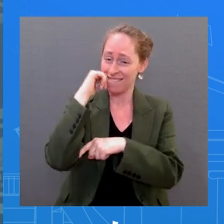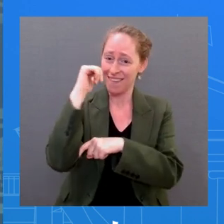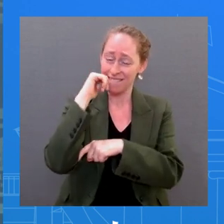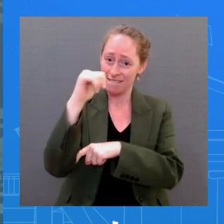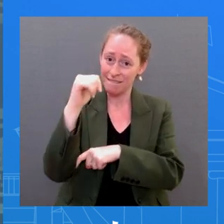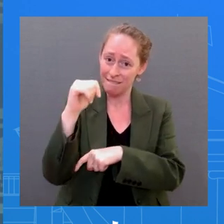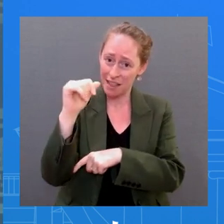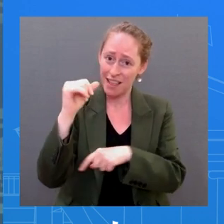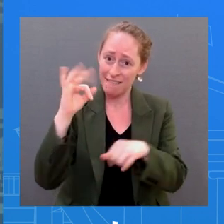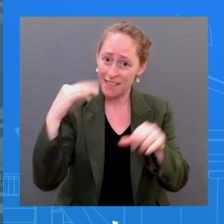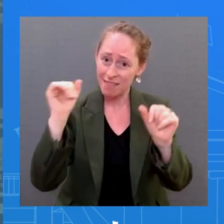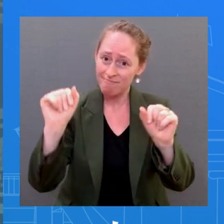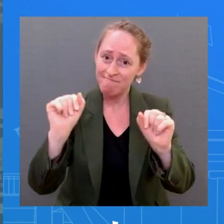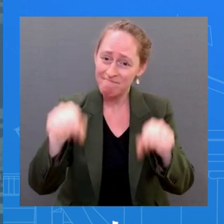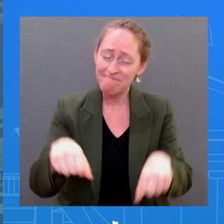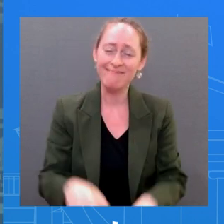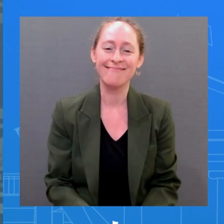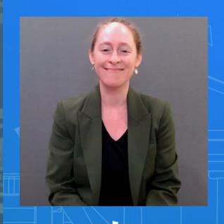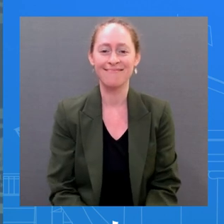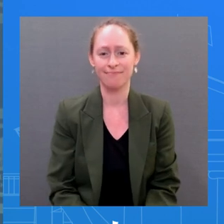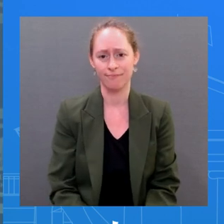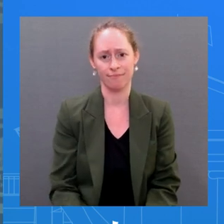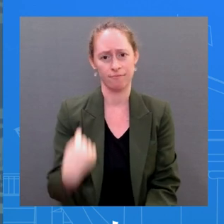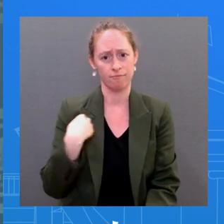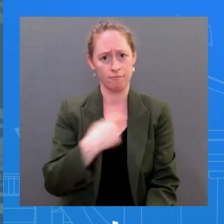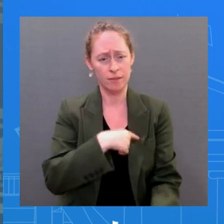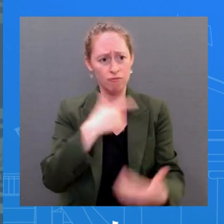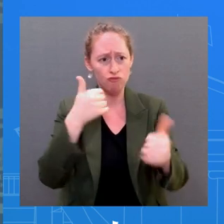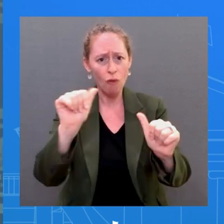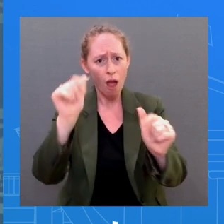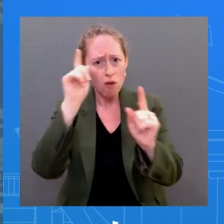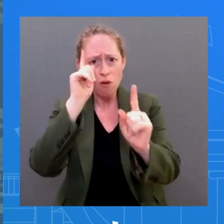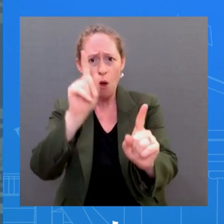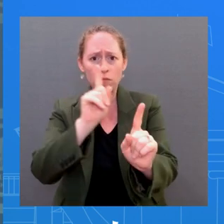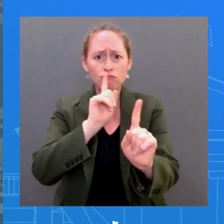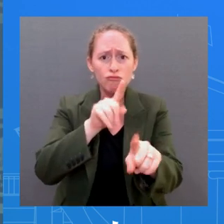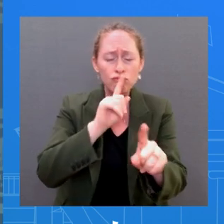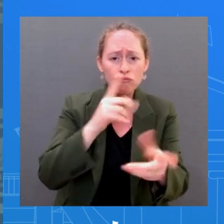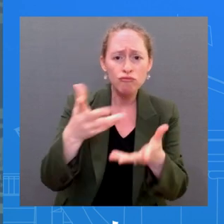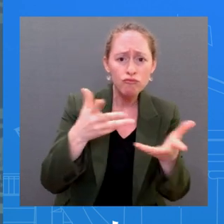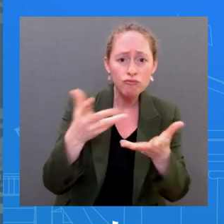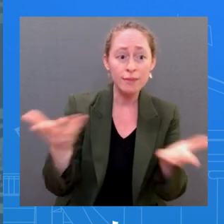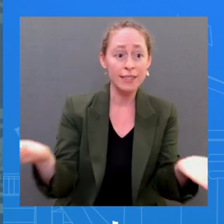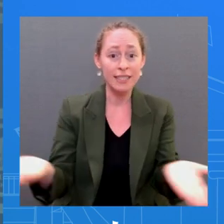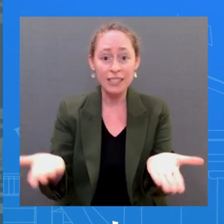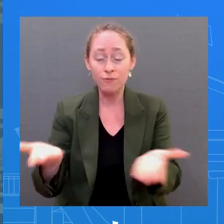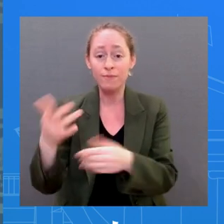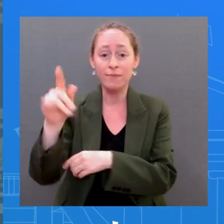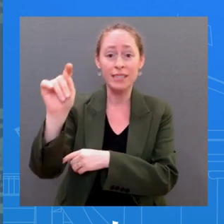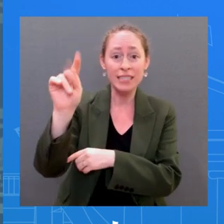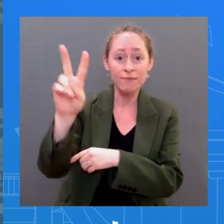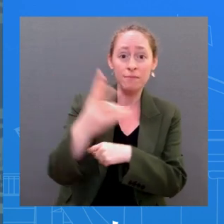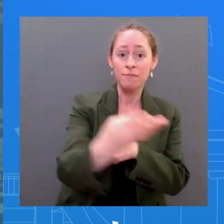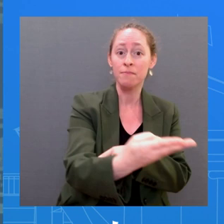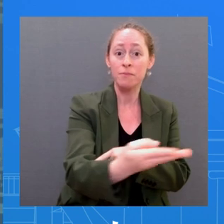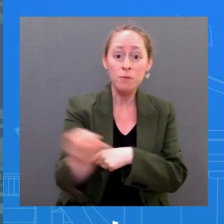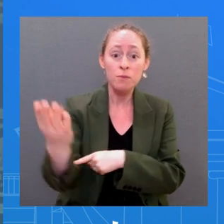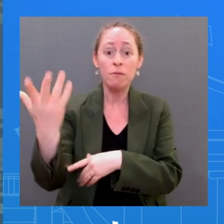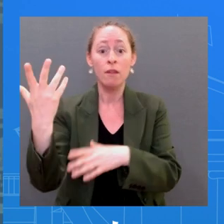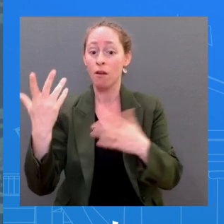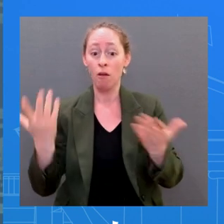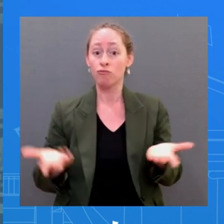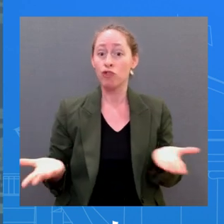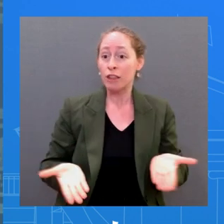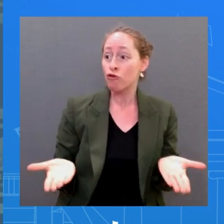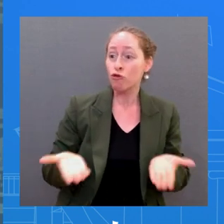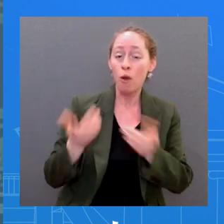your questions here in the briefing room on TV, as I did this morning, and in individual conversations with administration officials, and our team